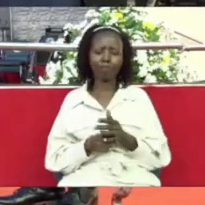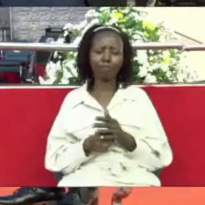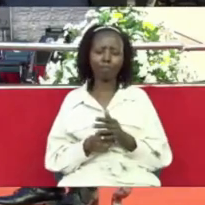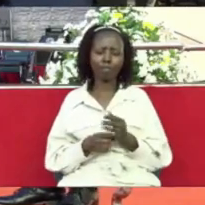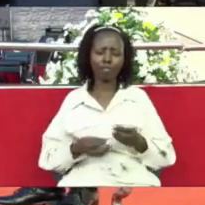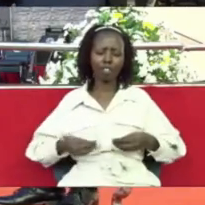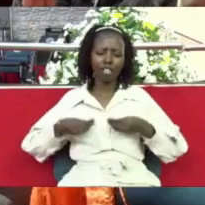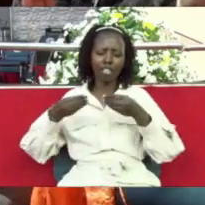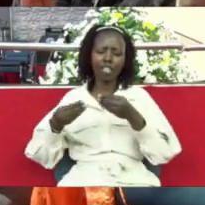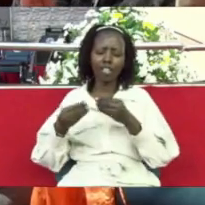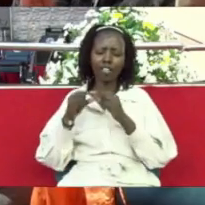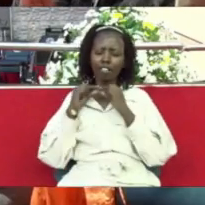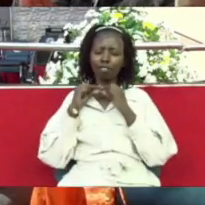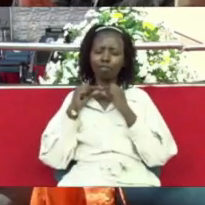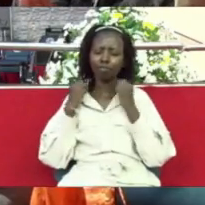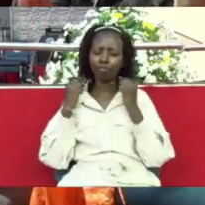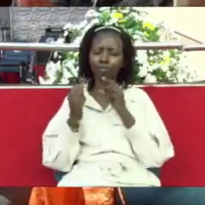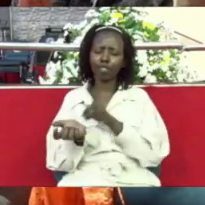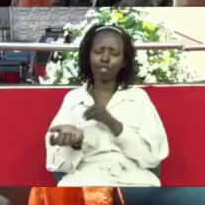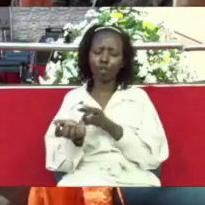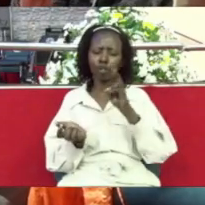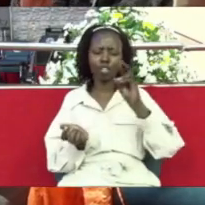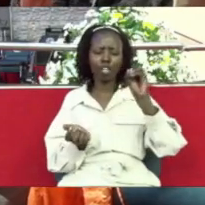Give Dr. Ron wisdom as he brings us the word.